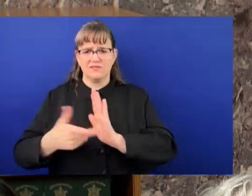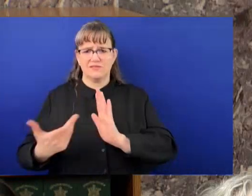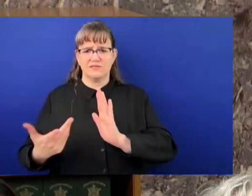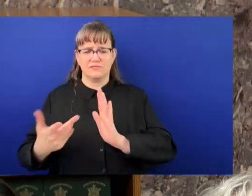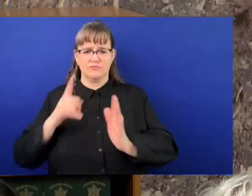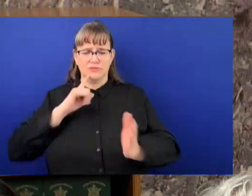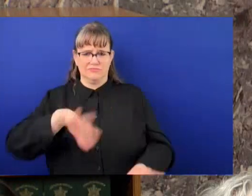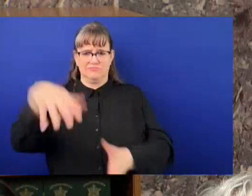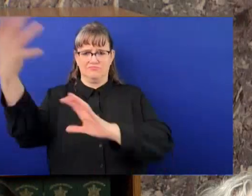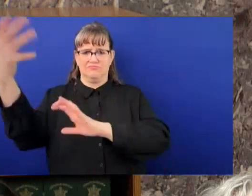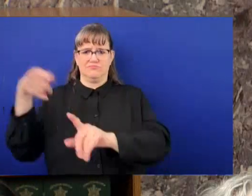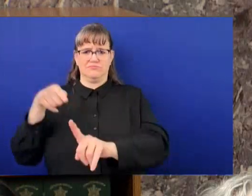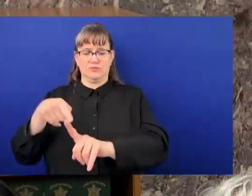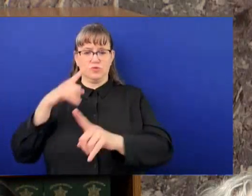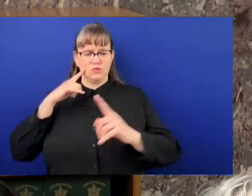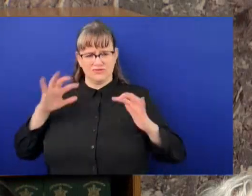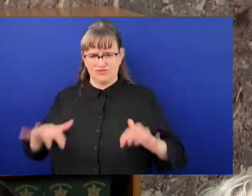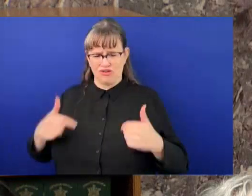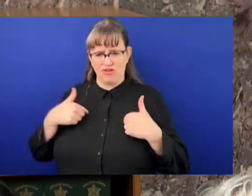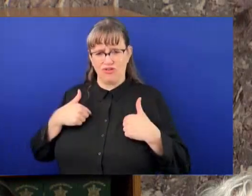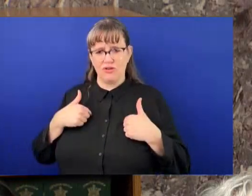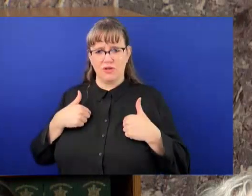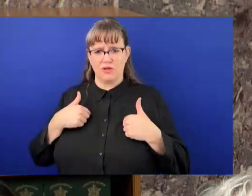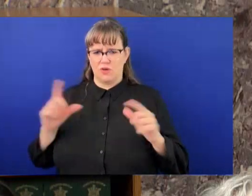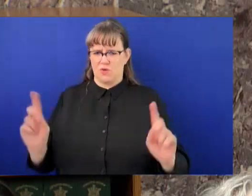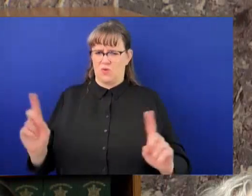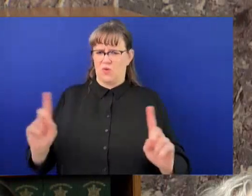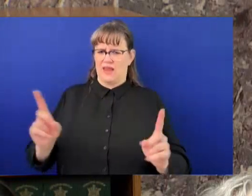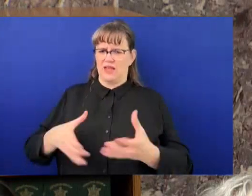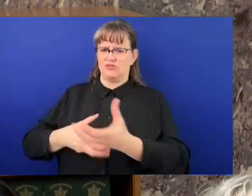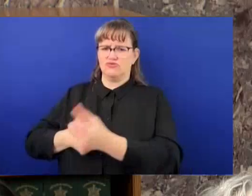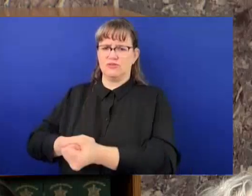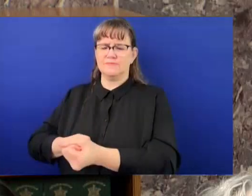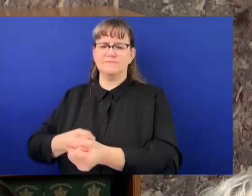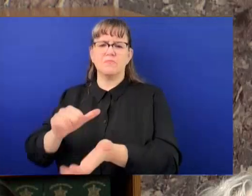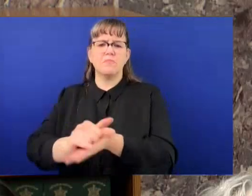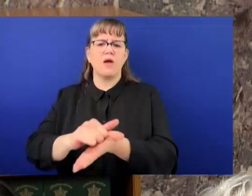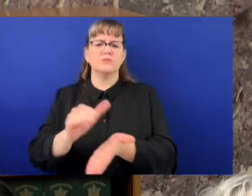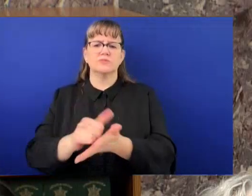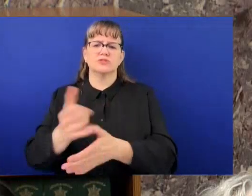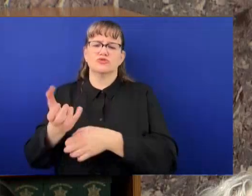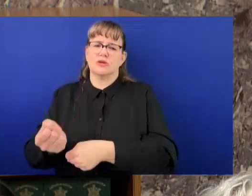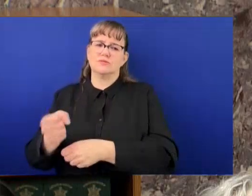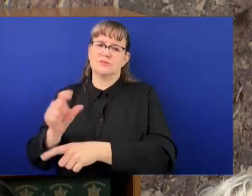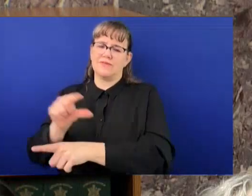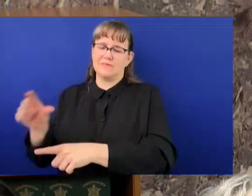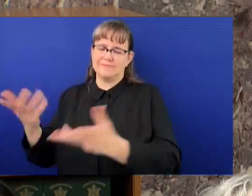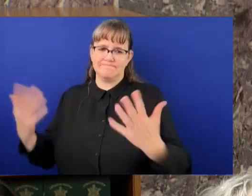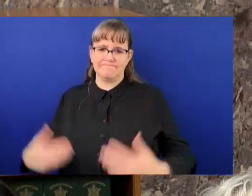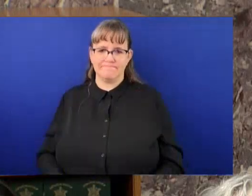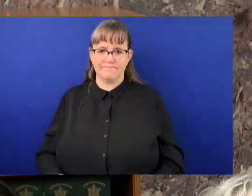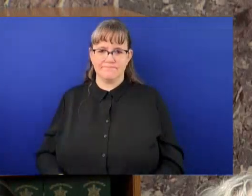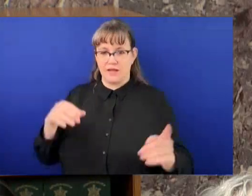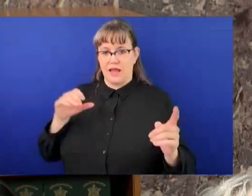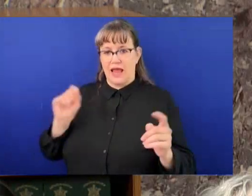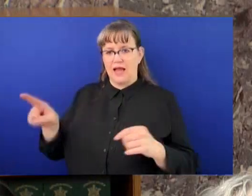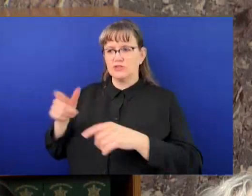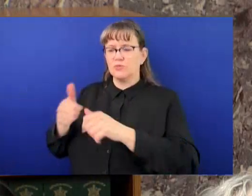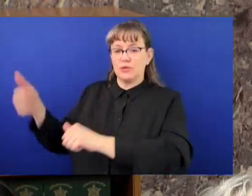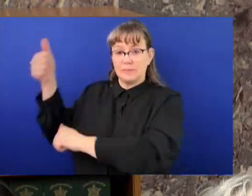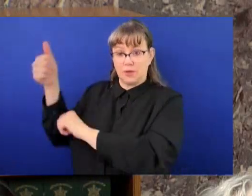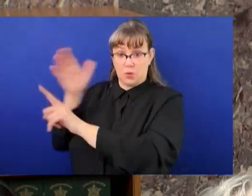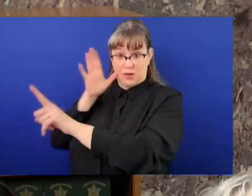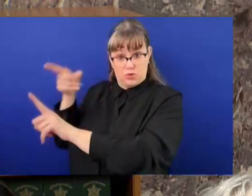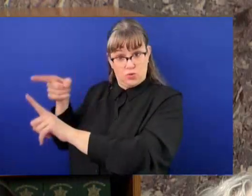and in government programs. To the Premier, will you implement a full independent inquiry into your safe supply scandal and all of its